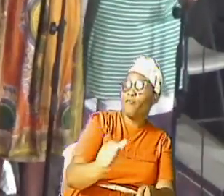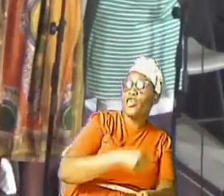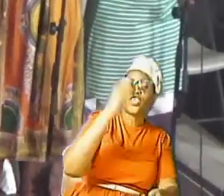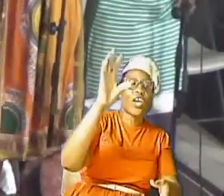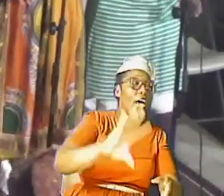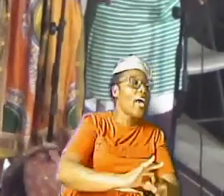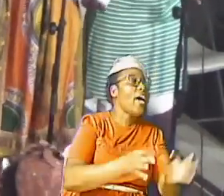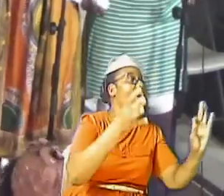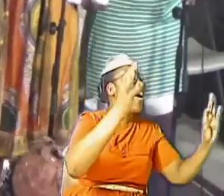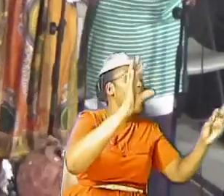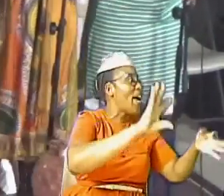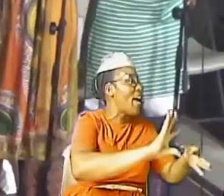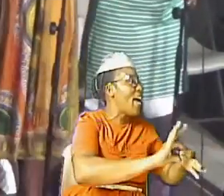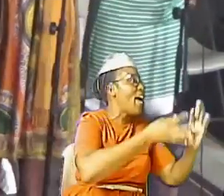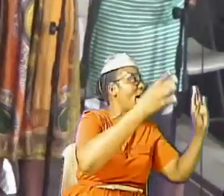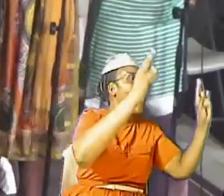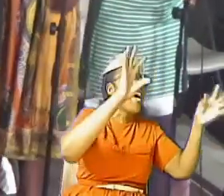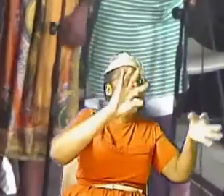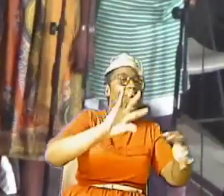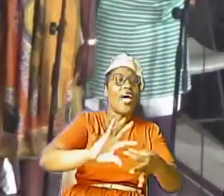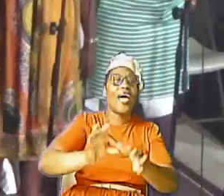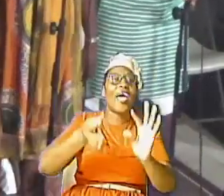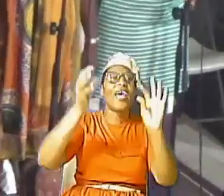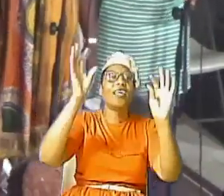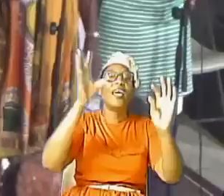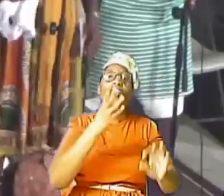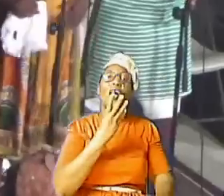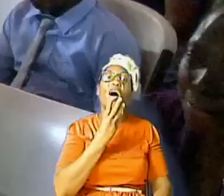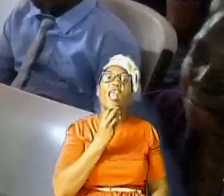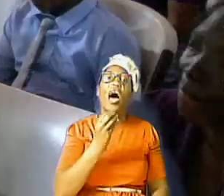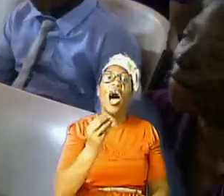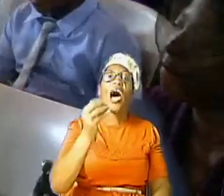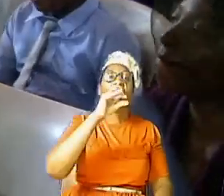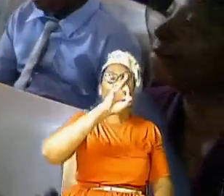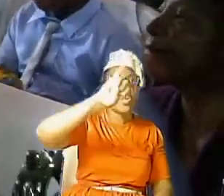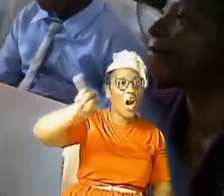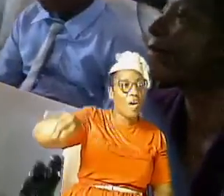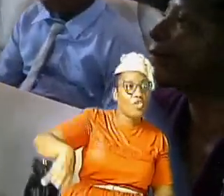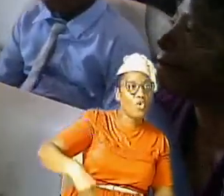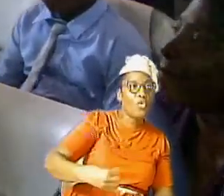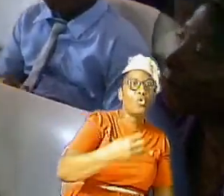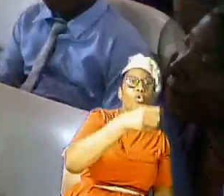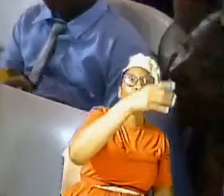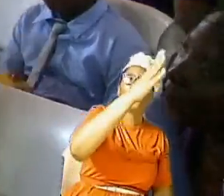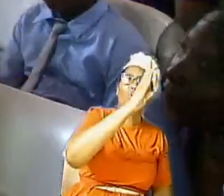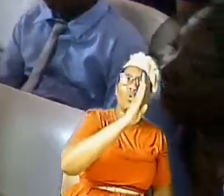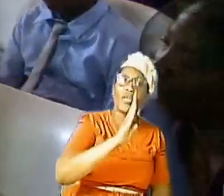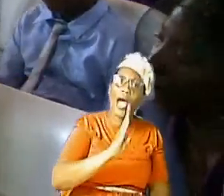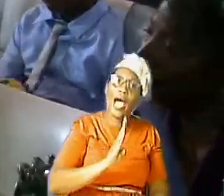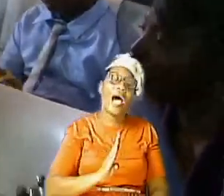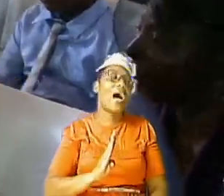Shall break every chain. Break every chain. The Lion of